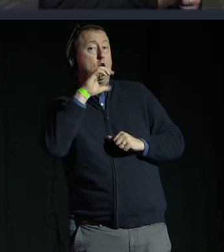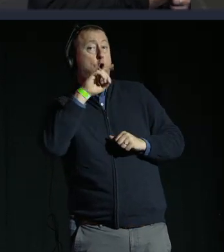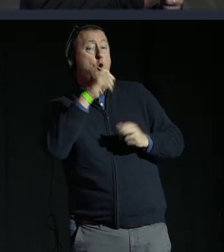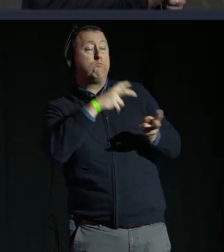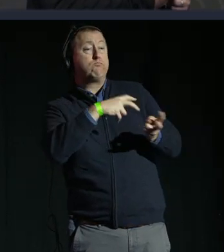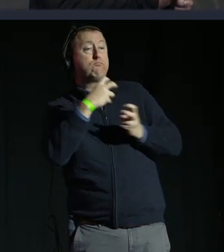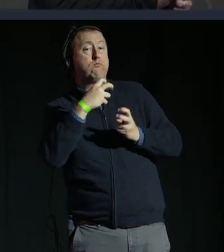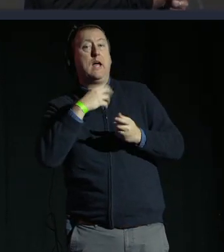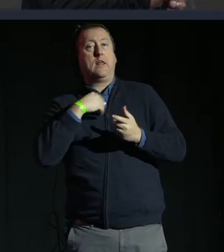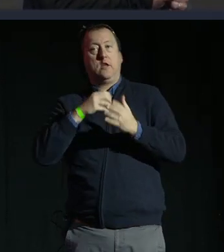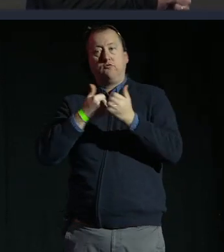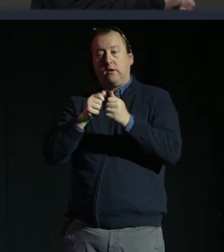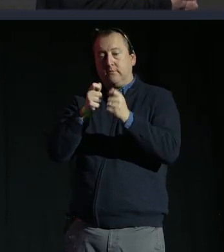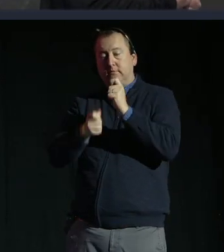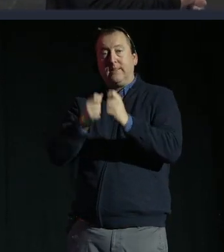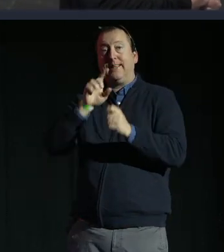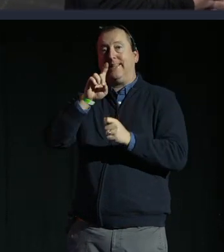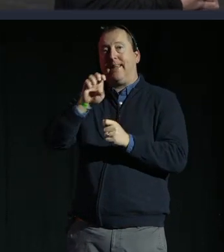dev environment.